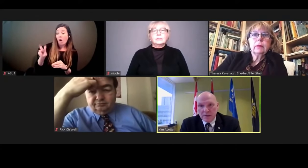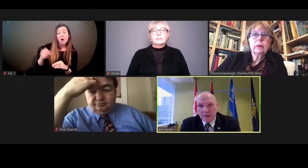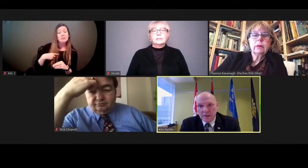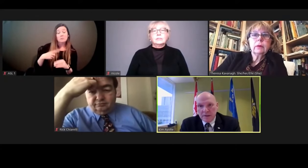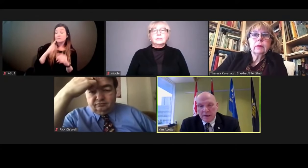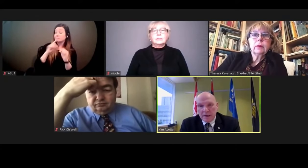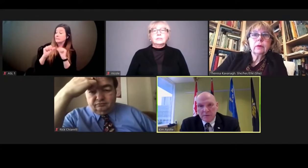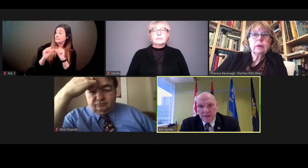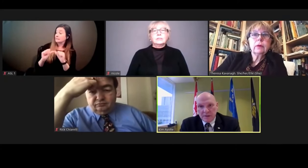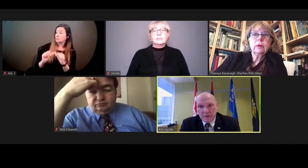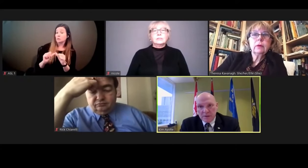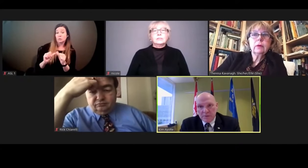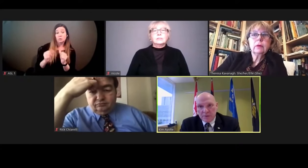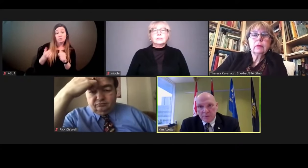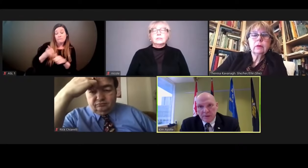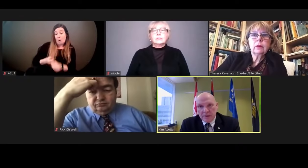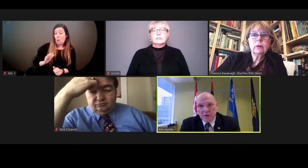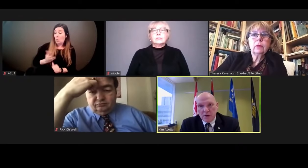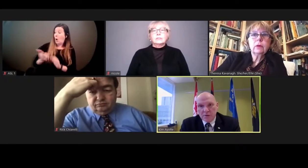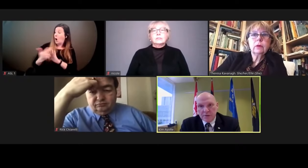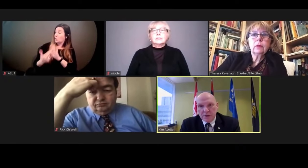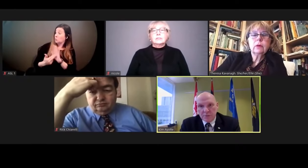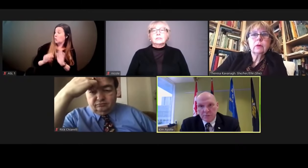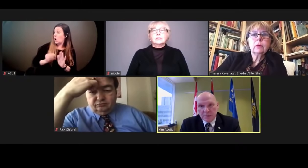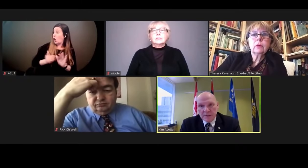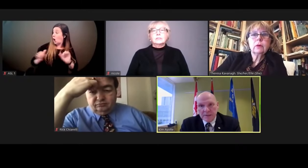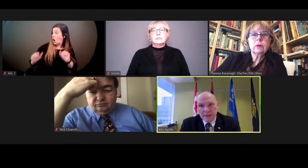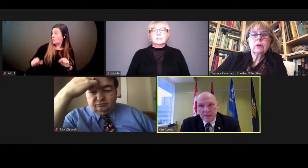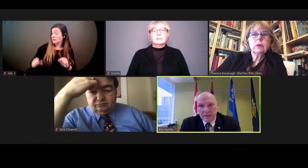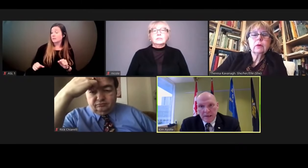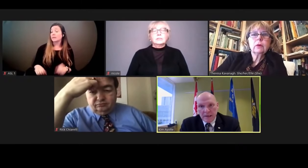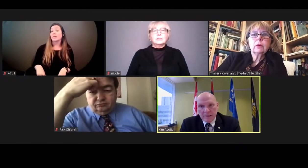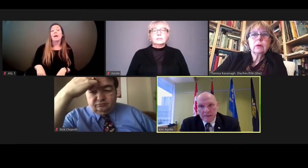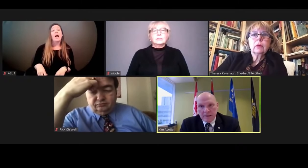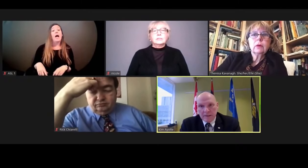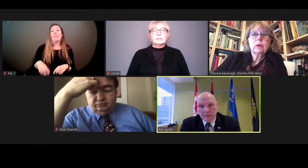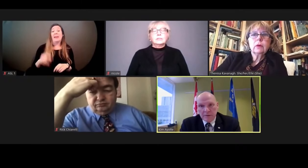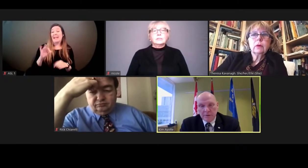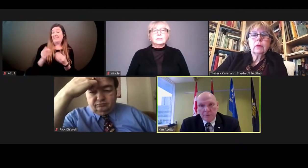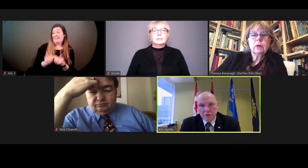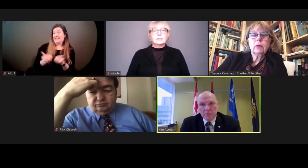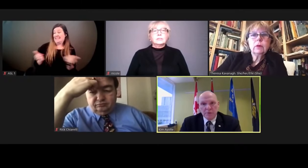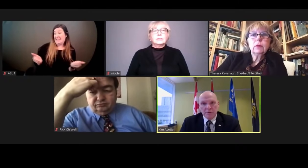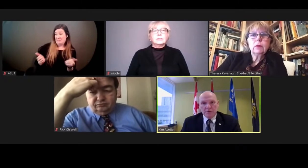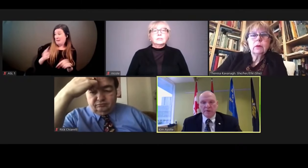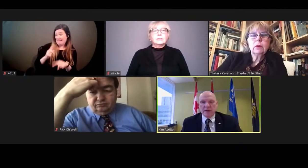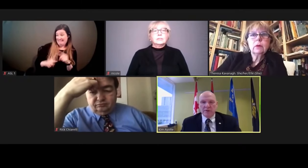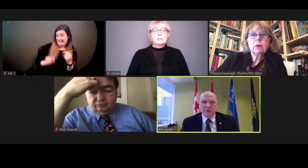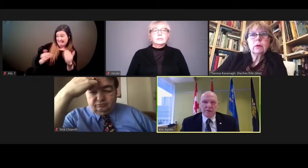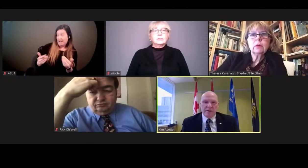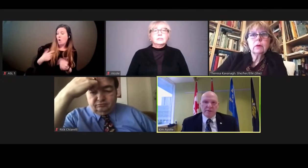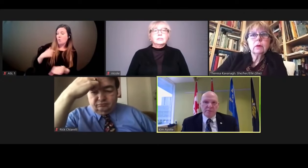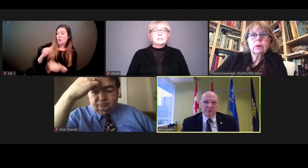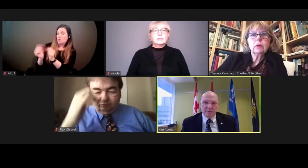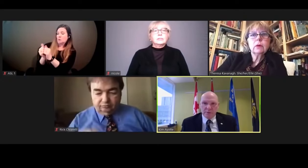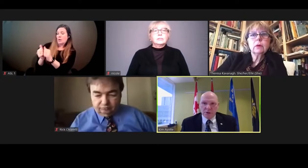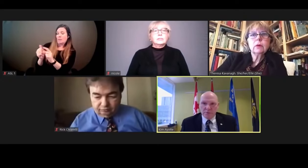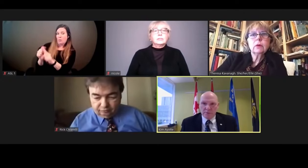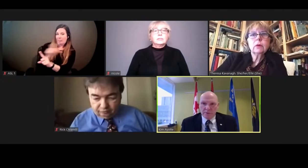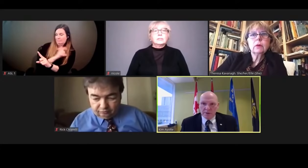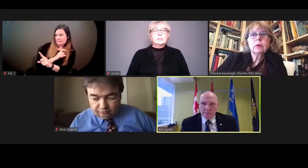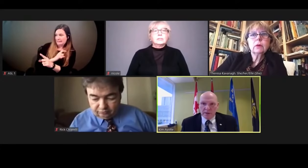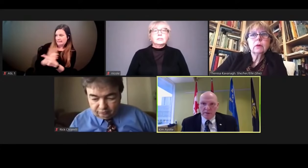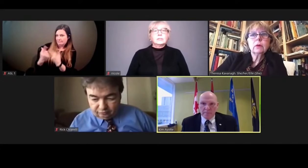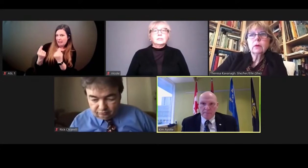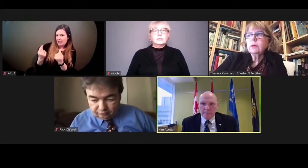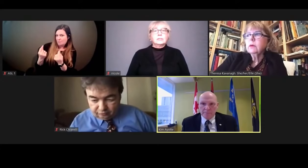zone. And within the red zone, they're doing it in consultation with police. And they're doing their job. So, sorry, Councillor, did you have a specific question with